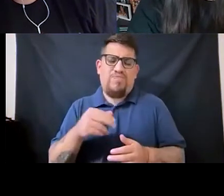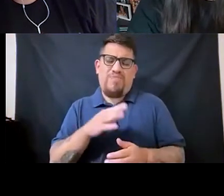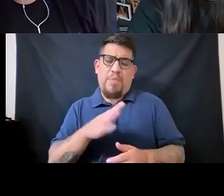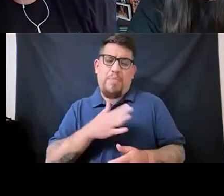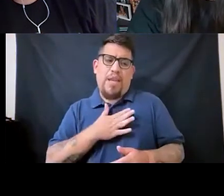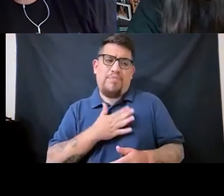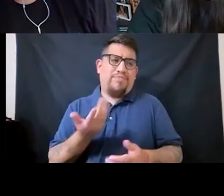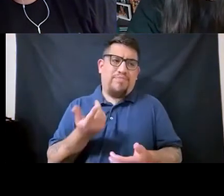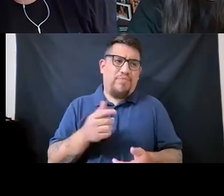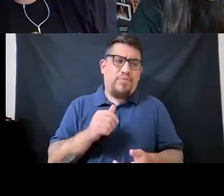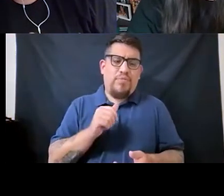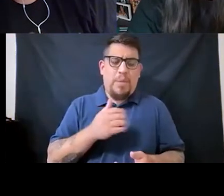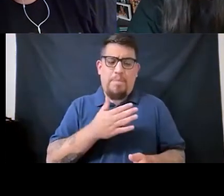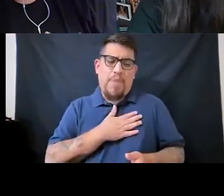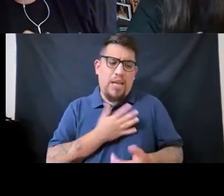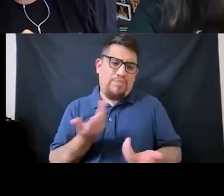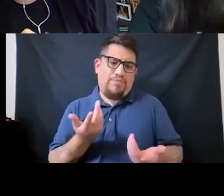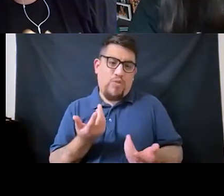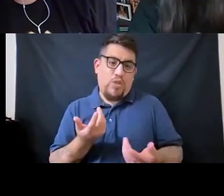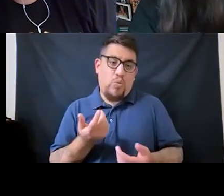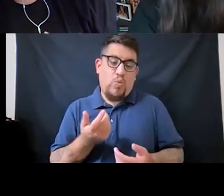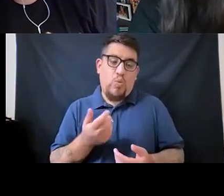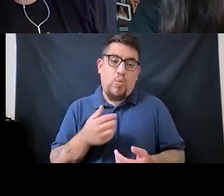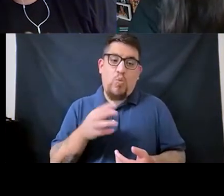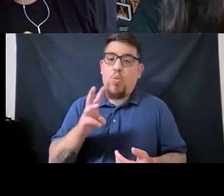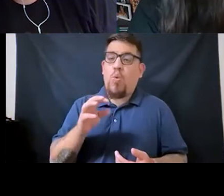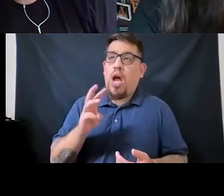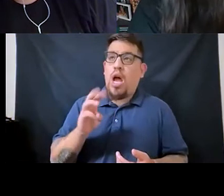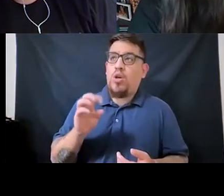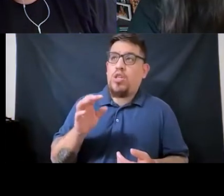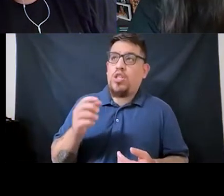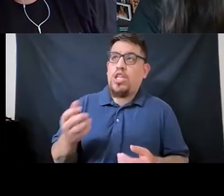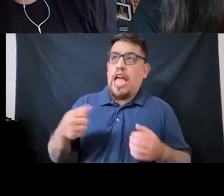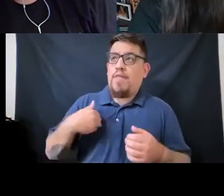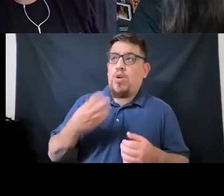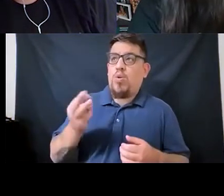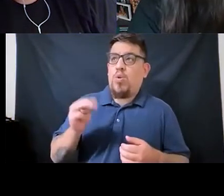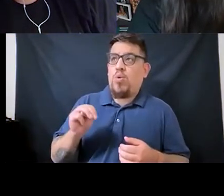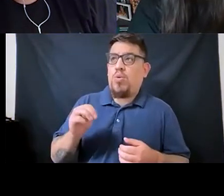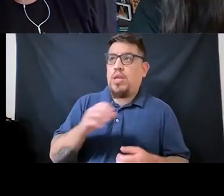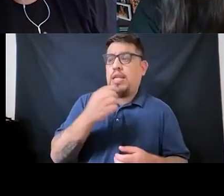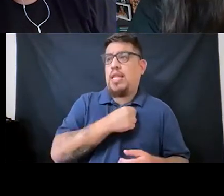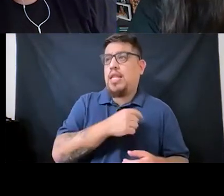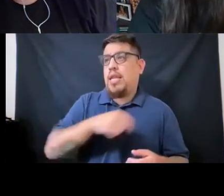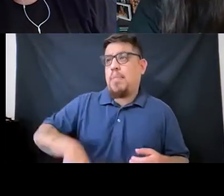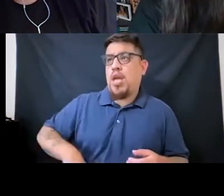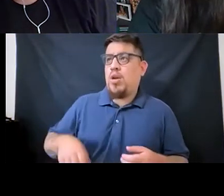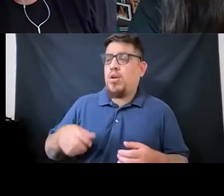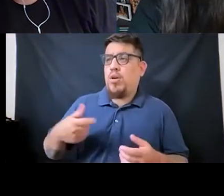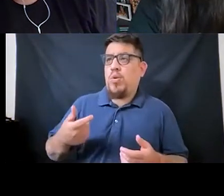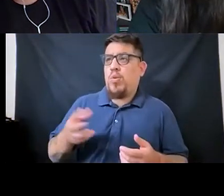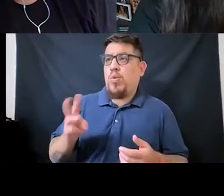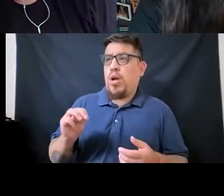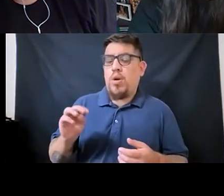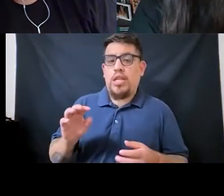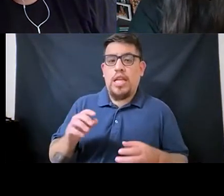it. This is mine." And I'm like, she carries her own seatbelt extender for flying on airplanes. That's genius, because you know, when I